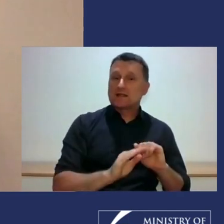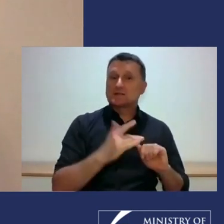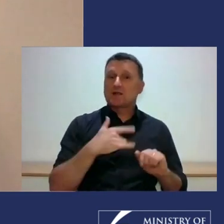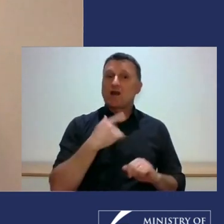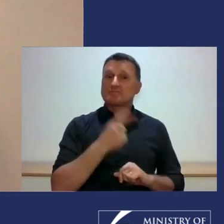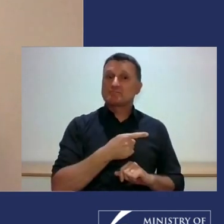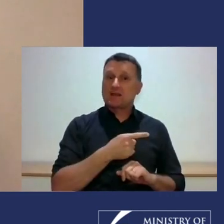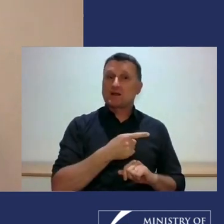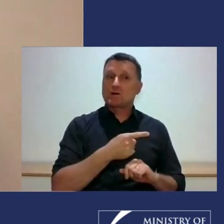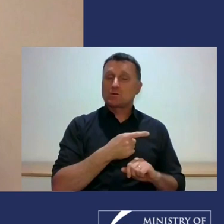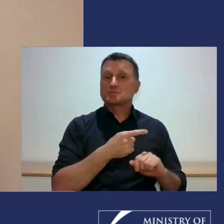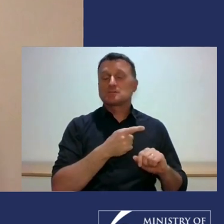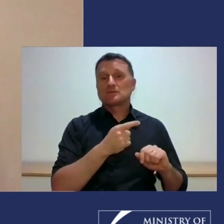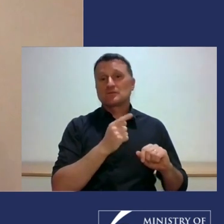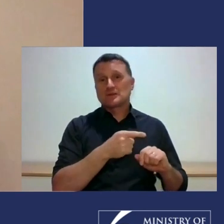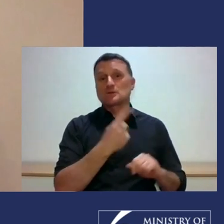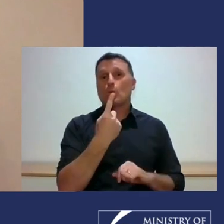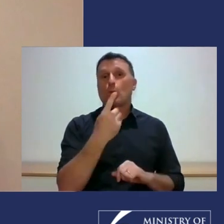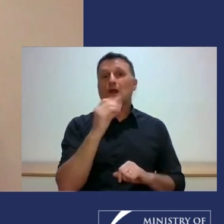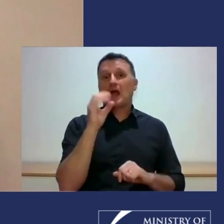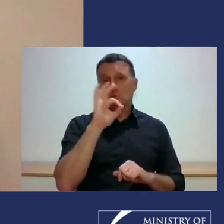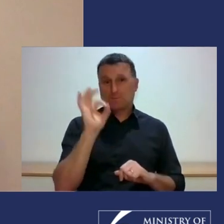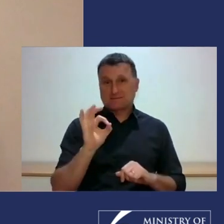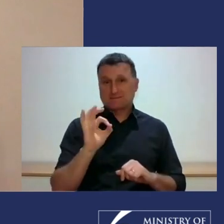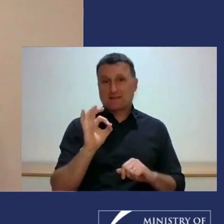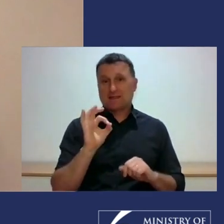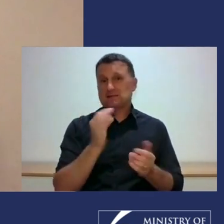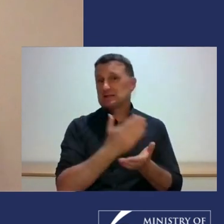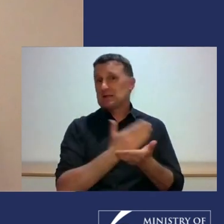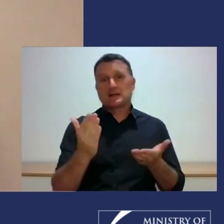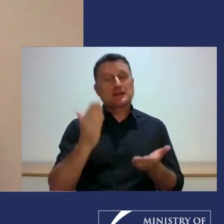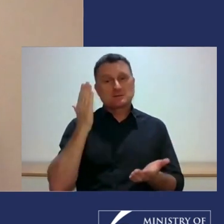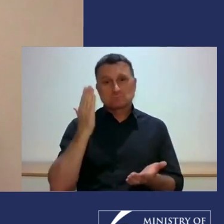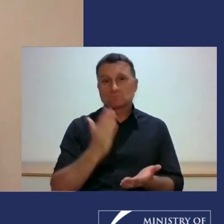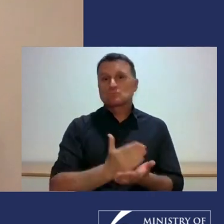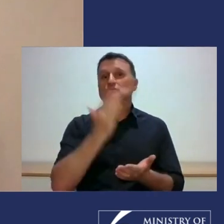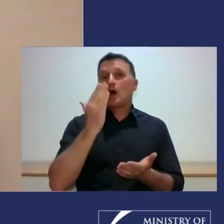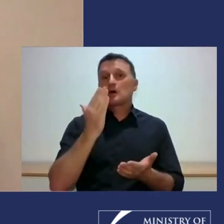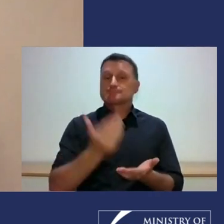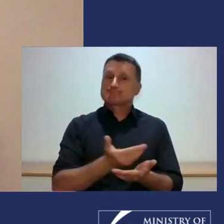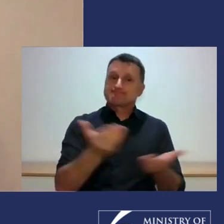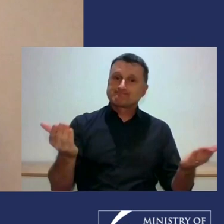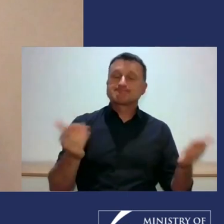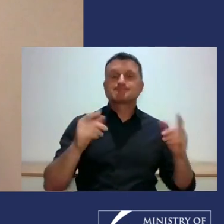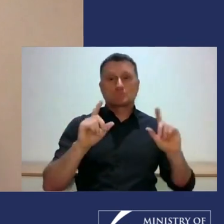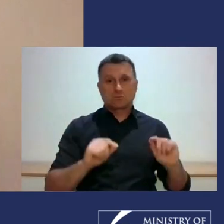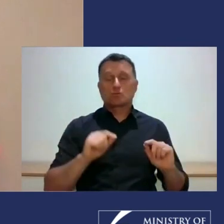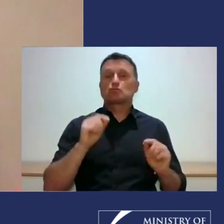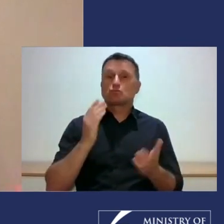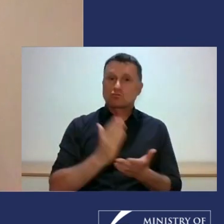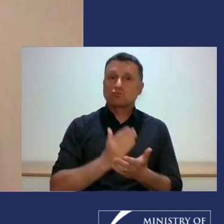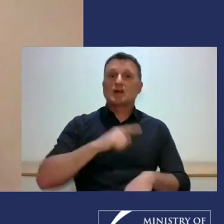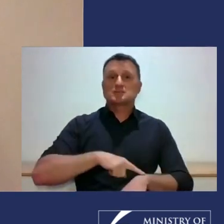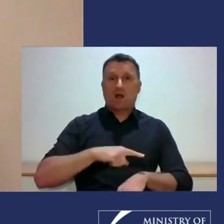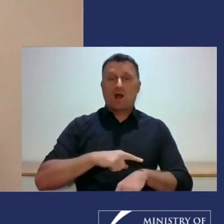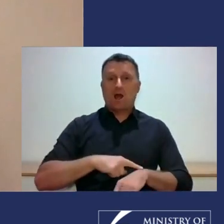this is 100% clear. This is the right thing to do. It is the right time to do it. Your moment is